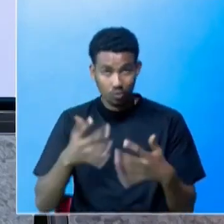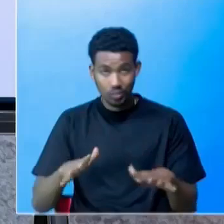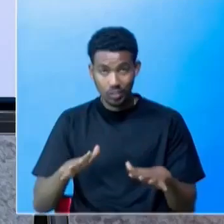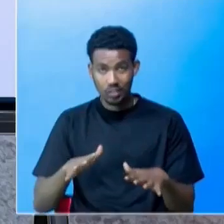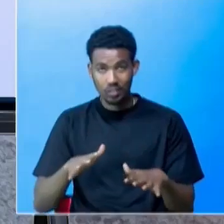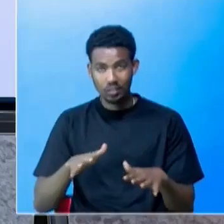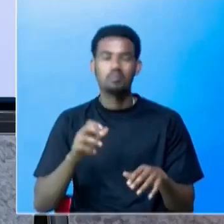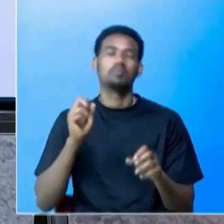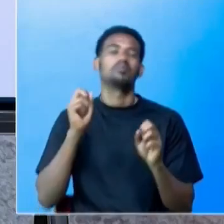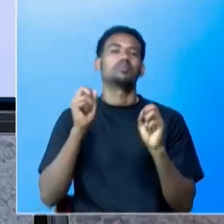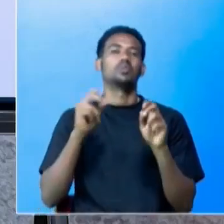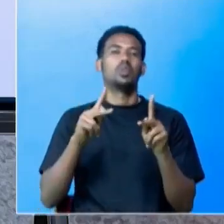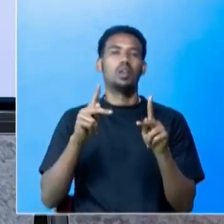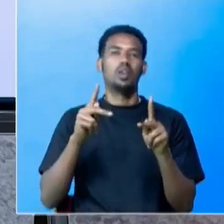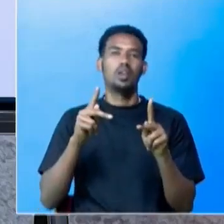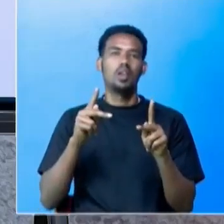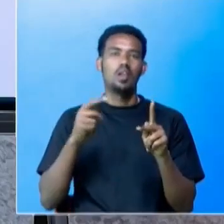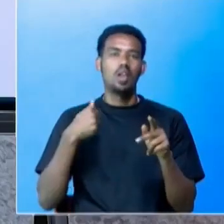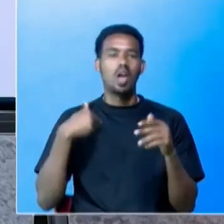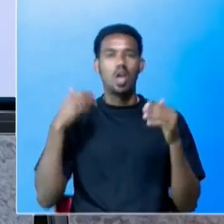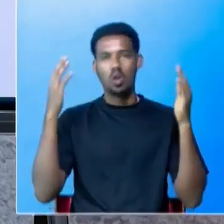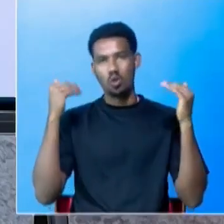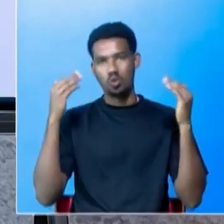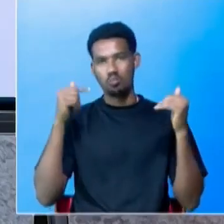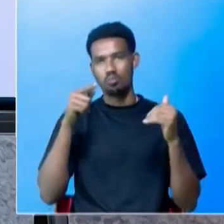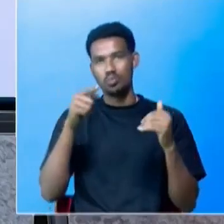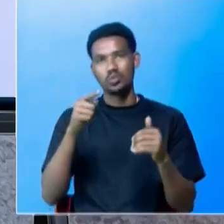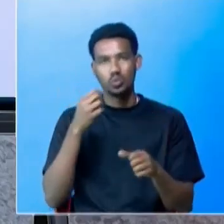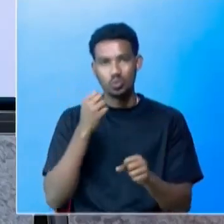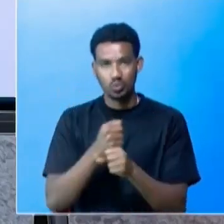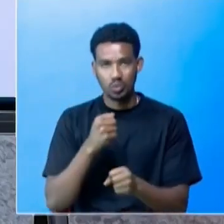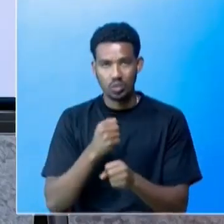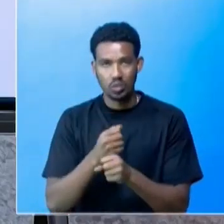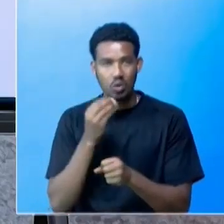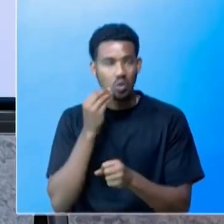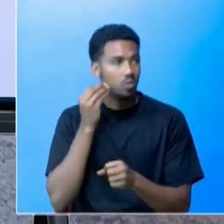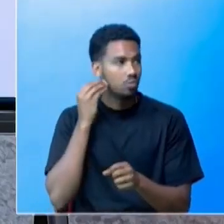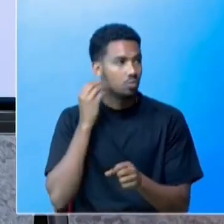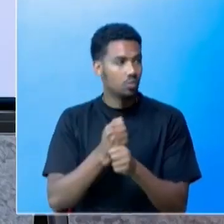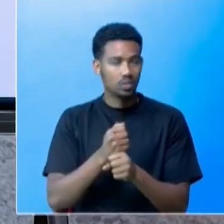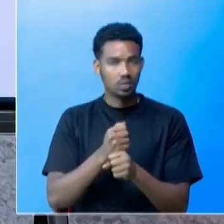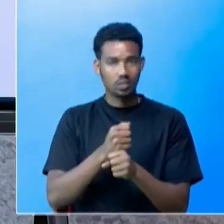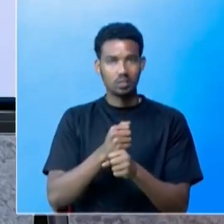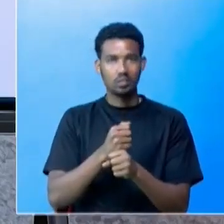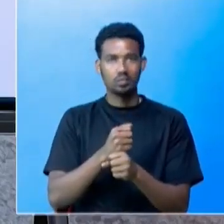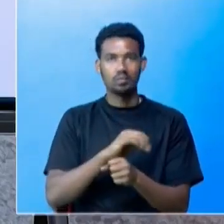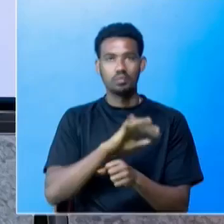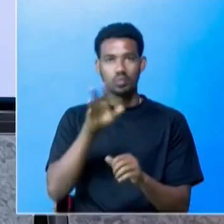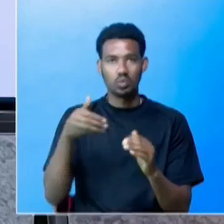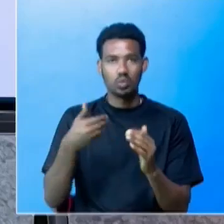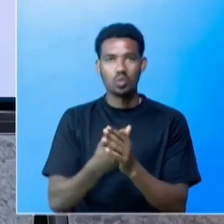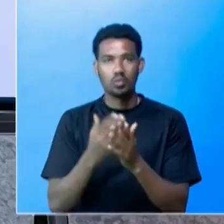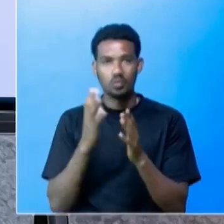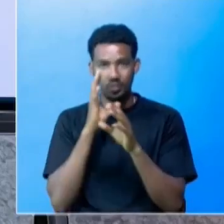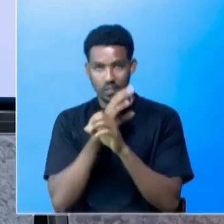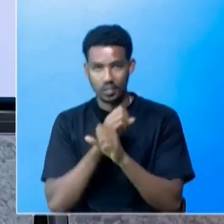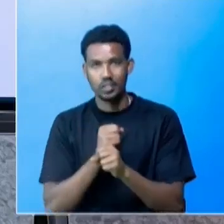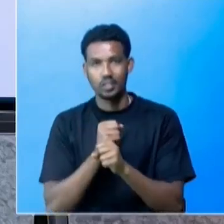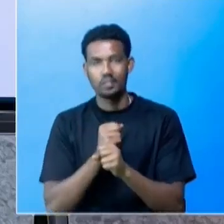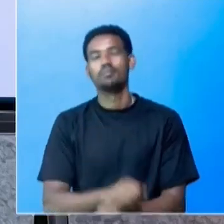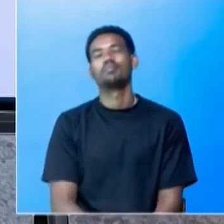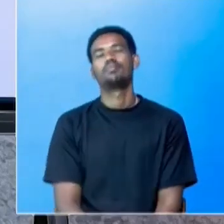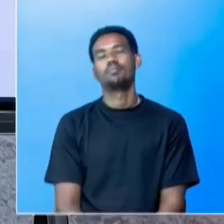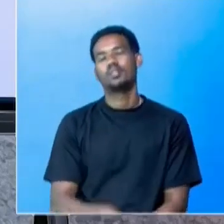are. Last time, before we closed, I gave you homework. I hope you all have finished that.